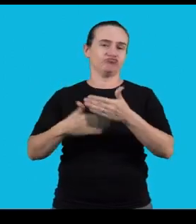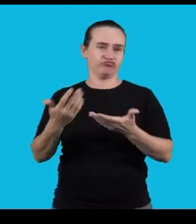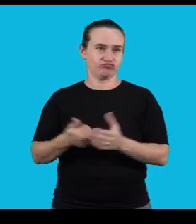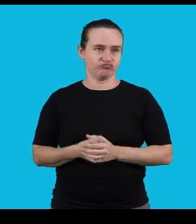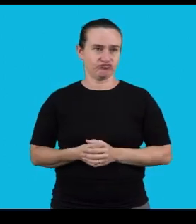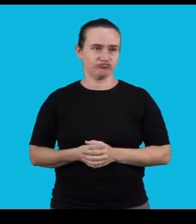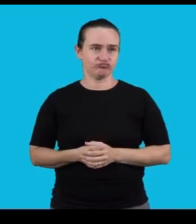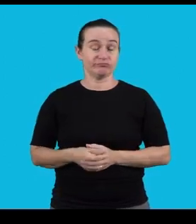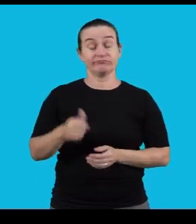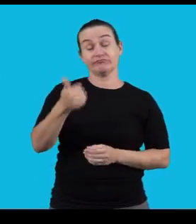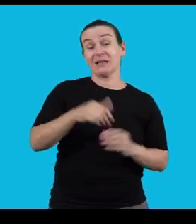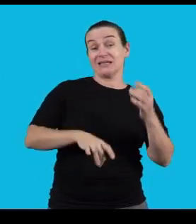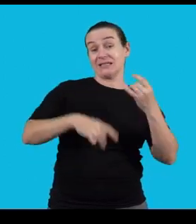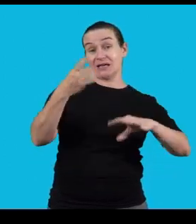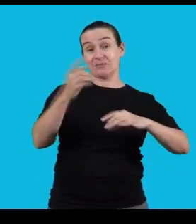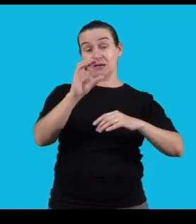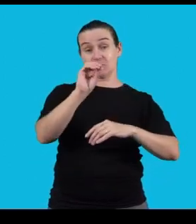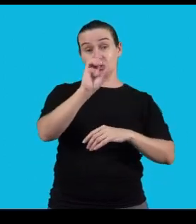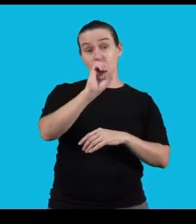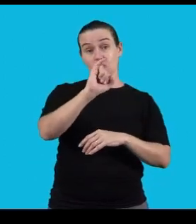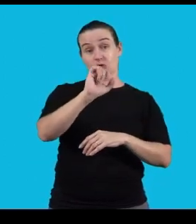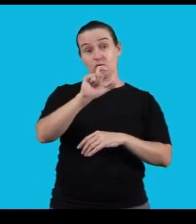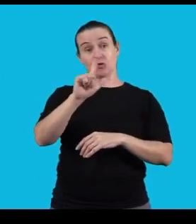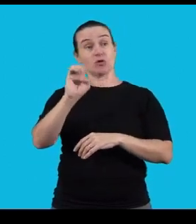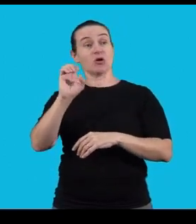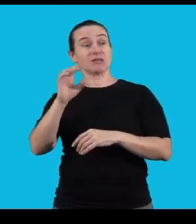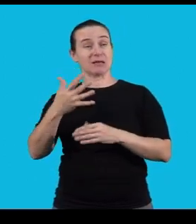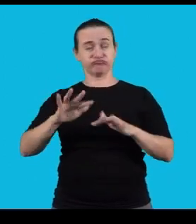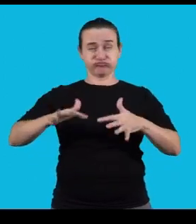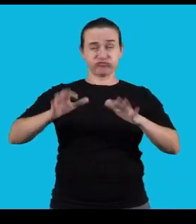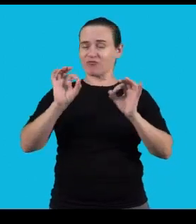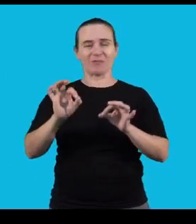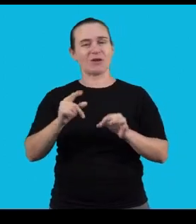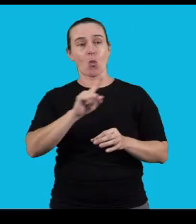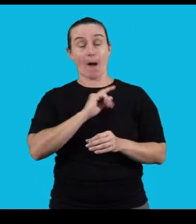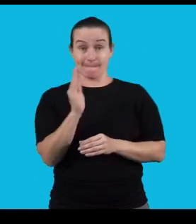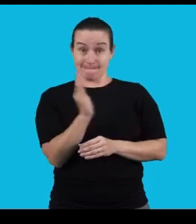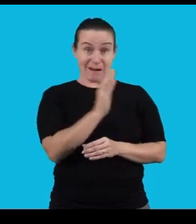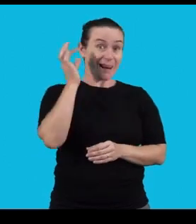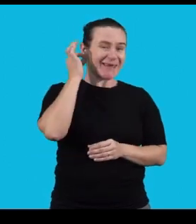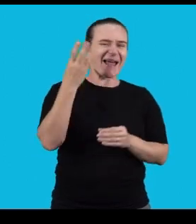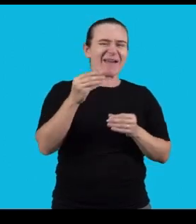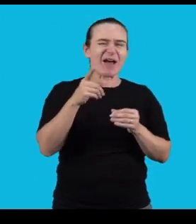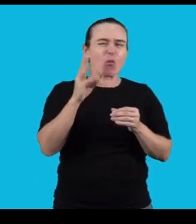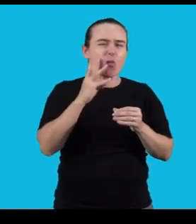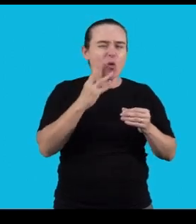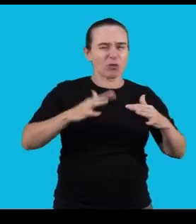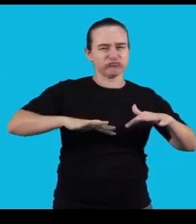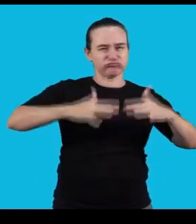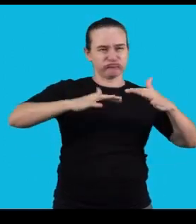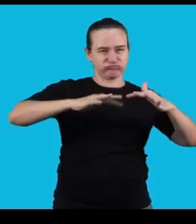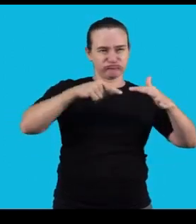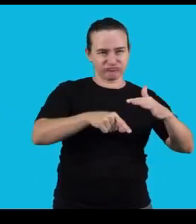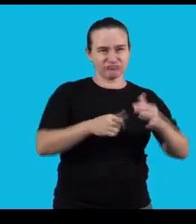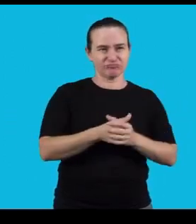properly. Sometimes the ossicles do not vibrate properly because the middle ear is filled with liquid. Now the